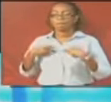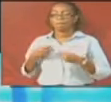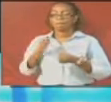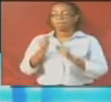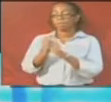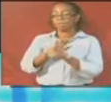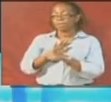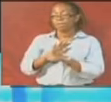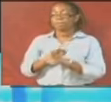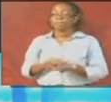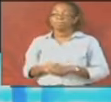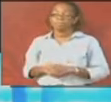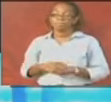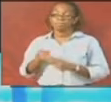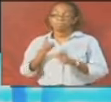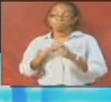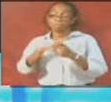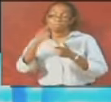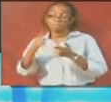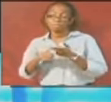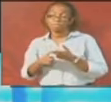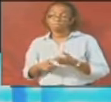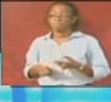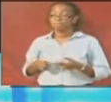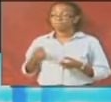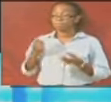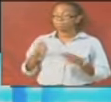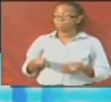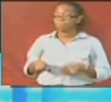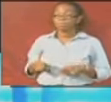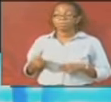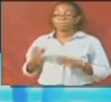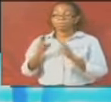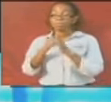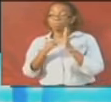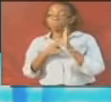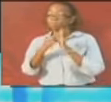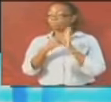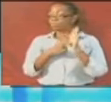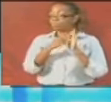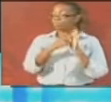measures and the impact that having to follow these